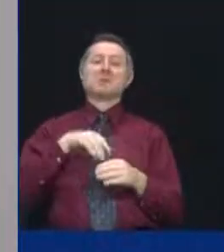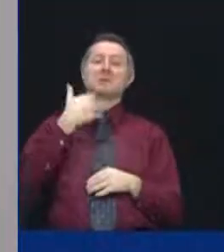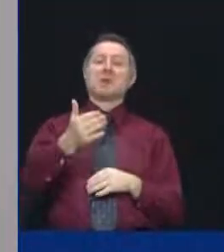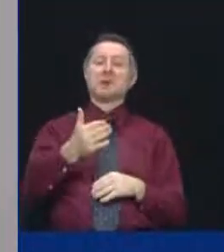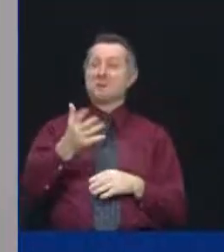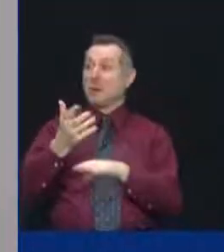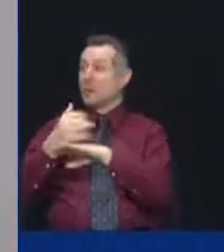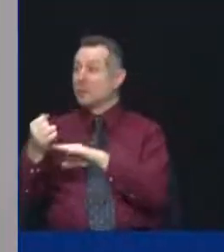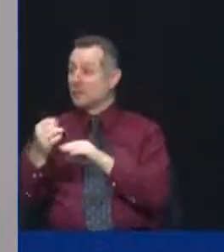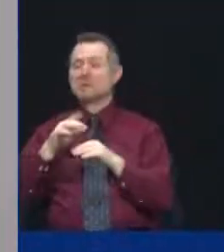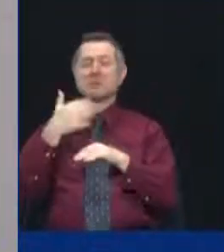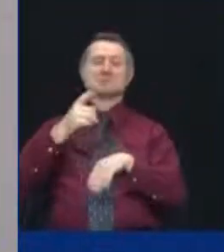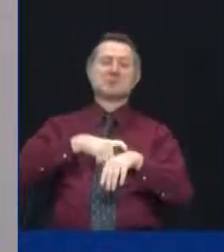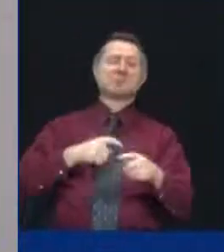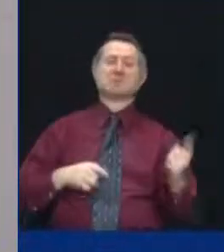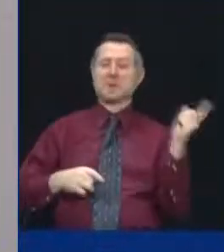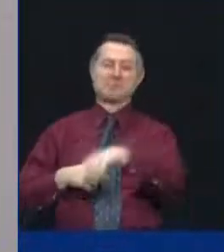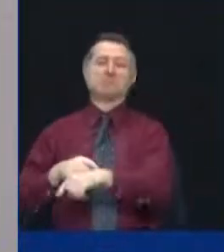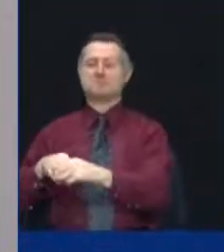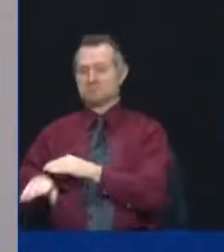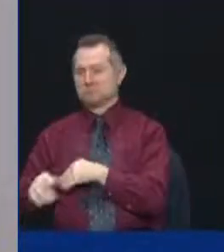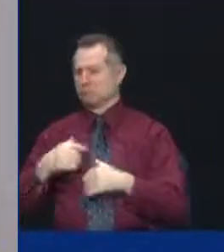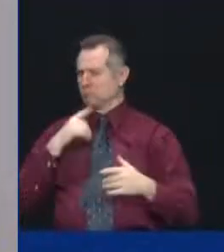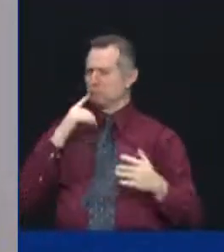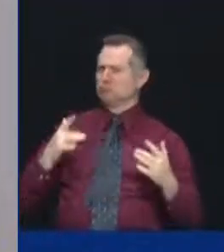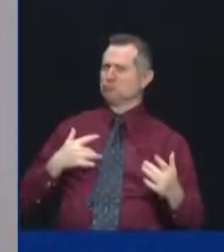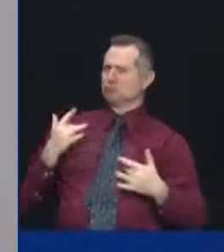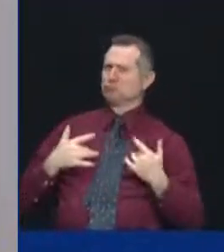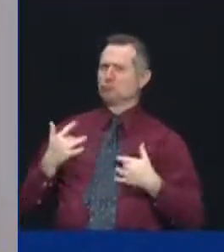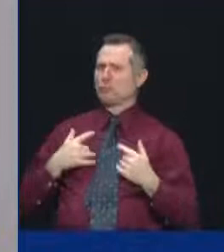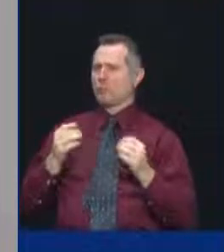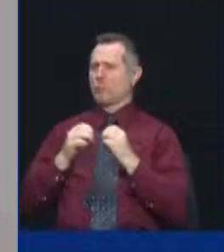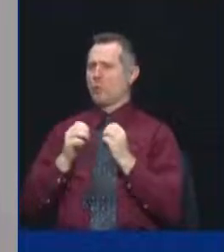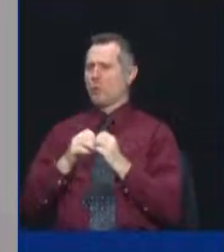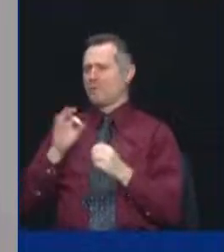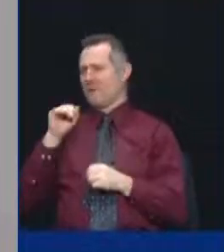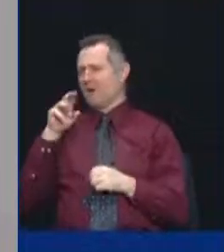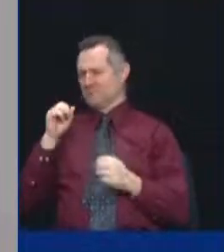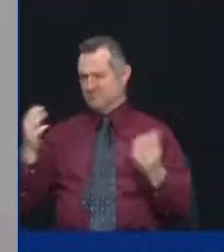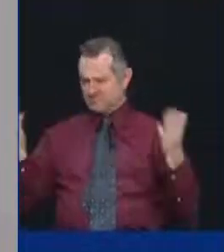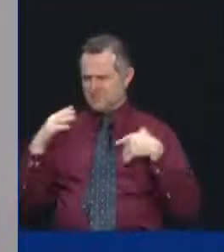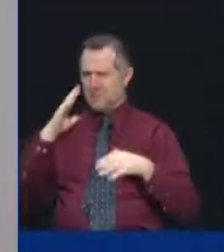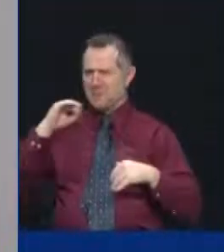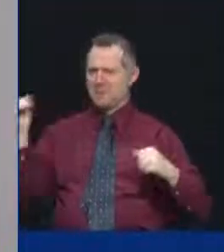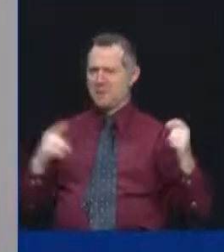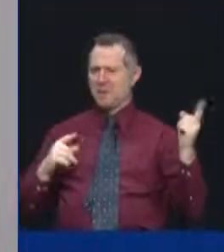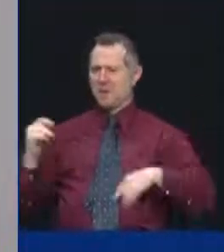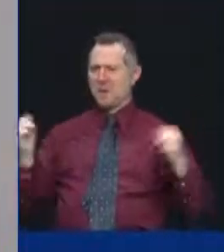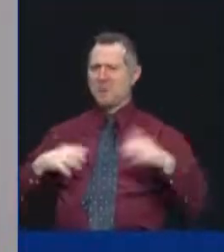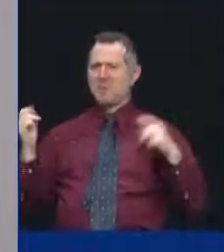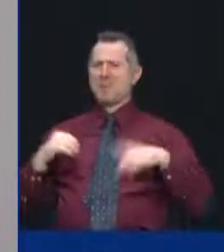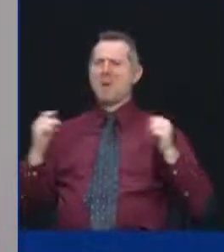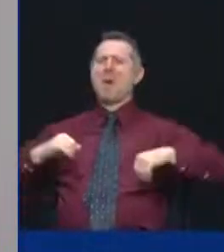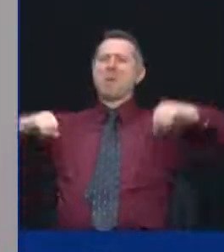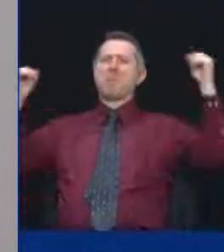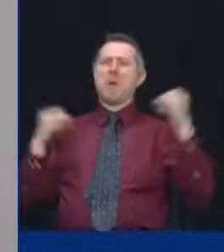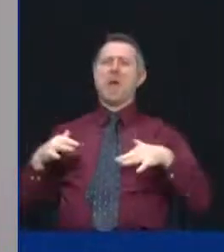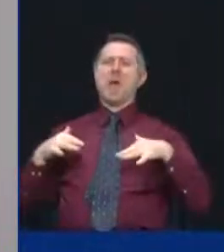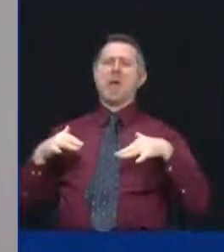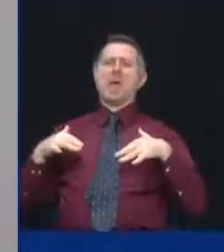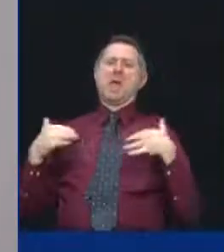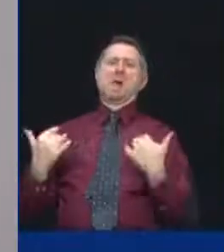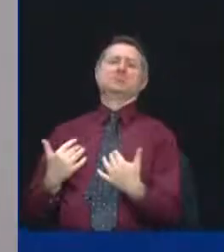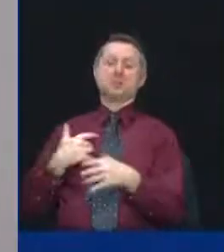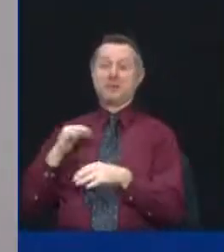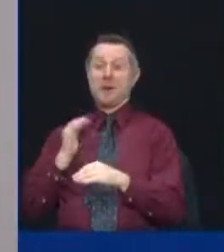this. We're excited to have more and more fans in the building because that's what our players love it.